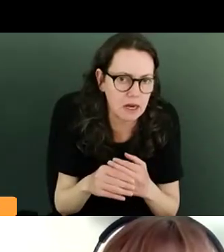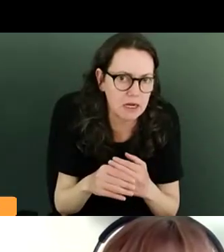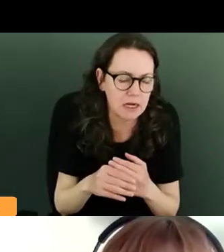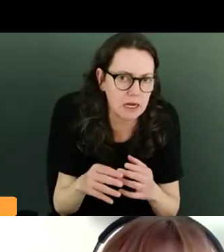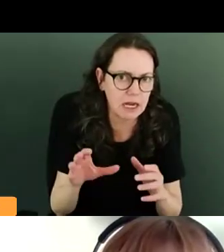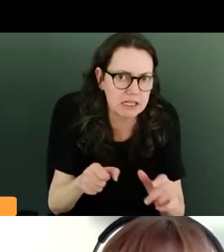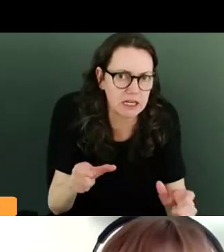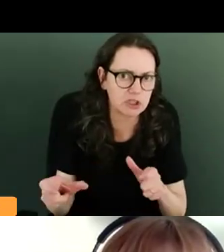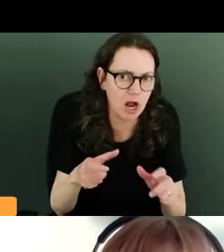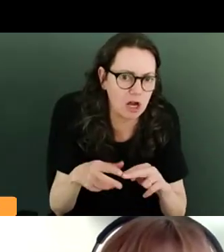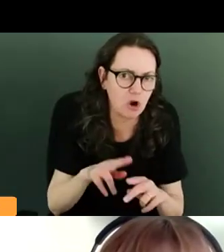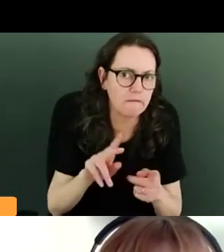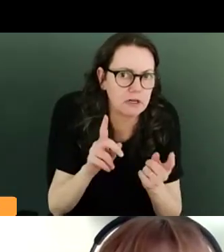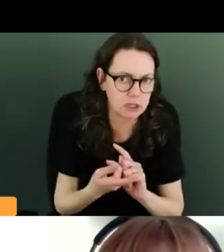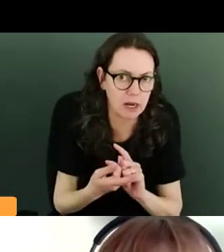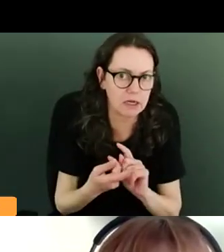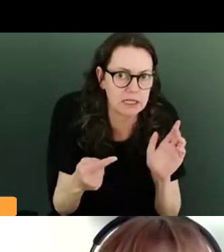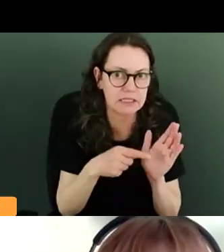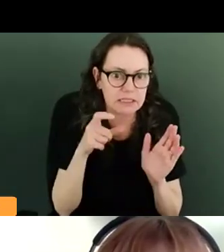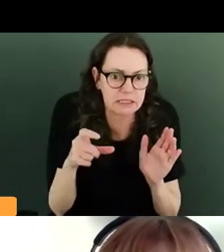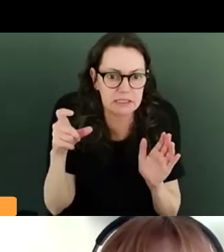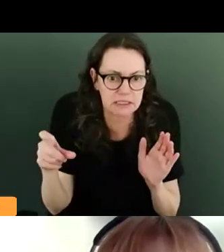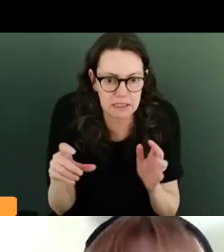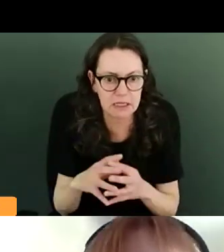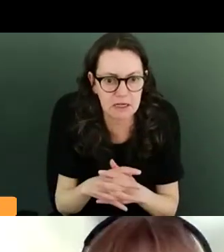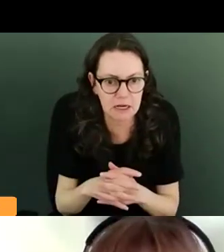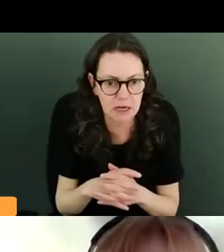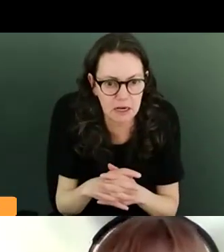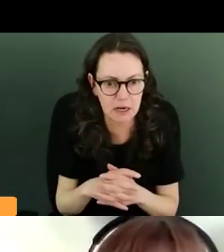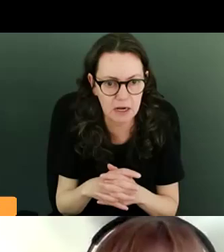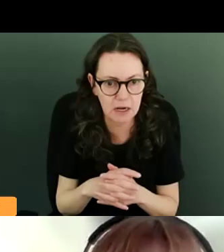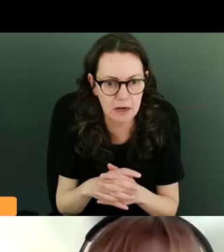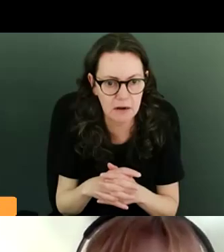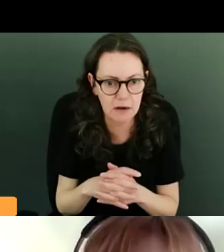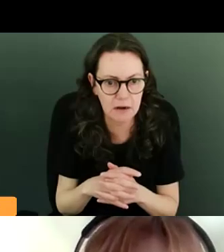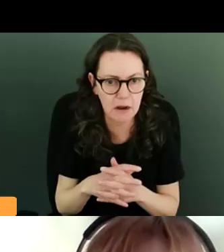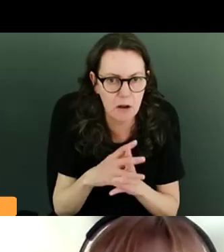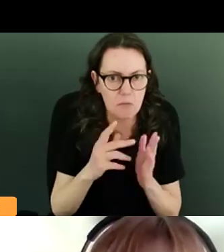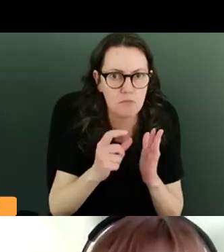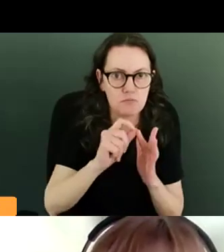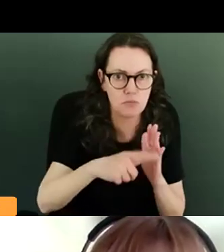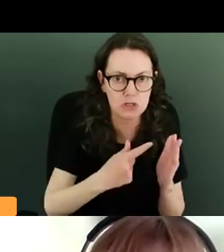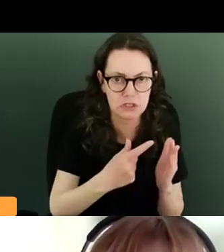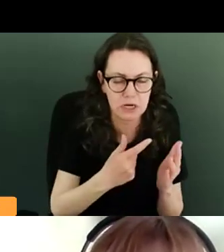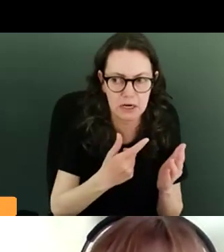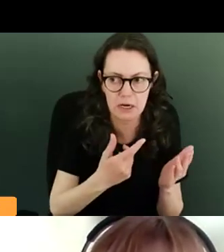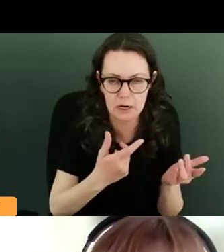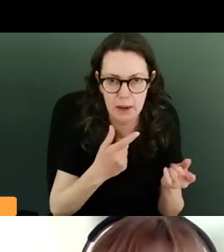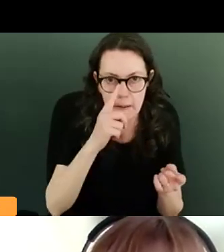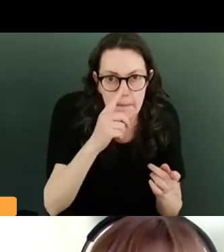charge of change progress along so people